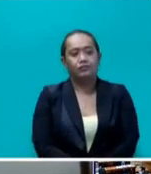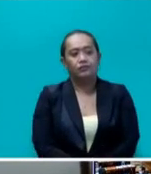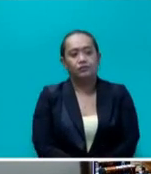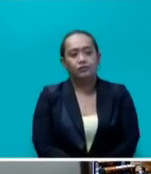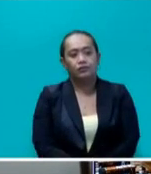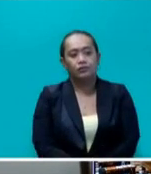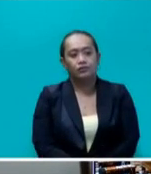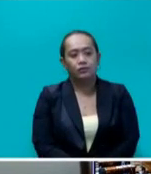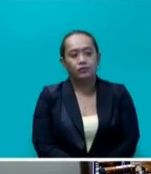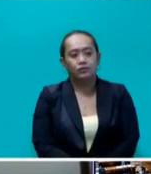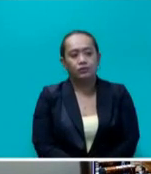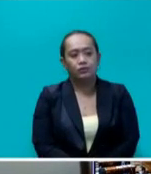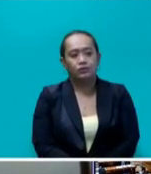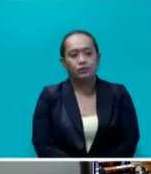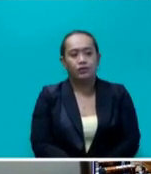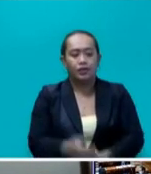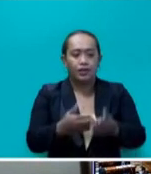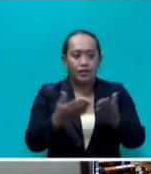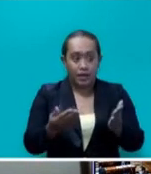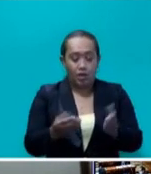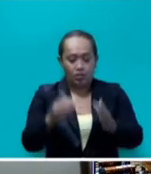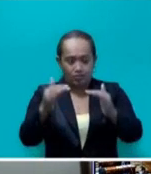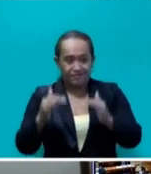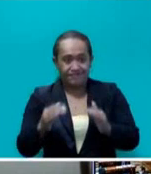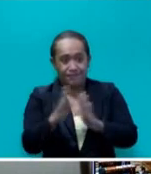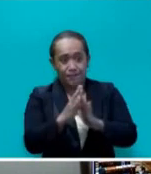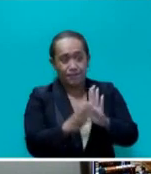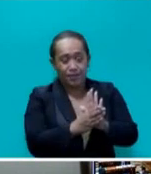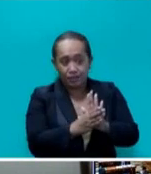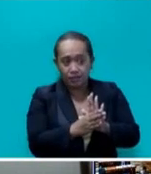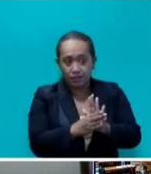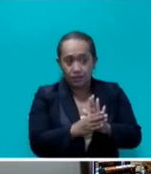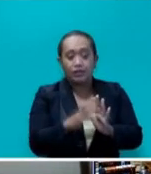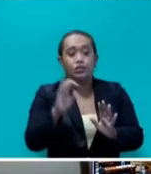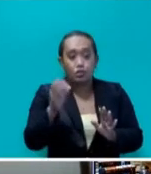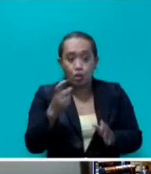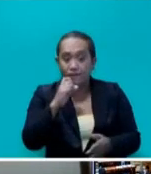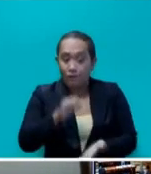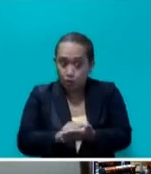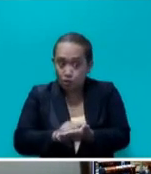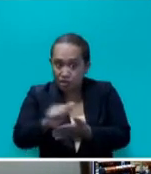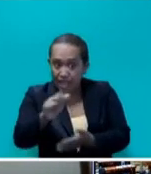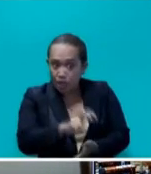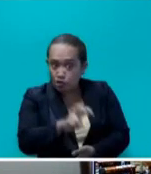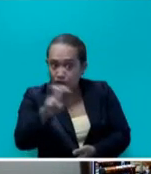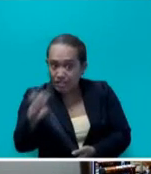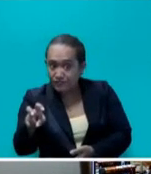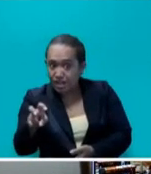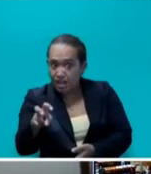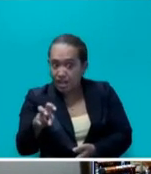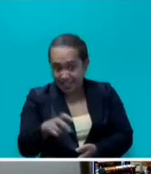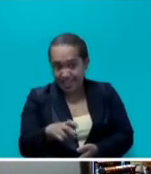Consent, however, Mr. Speaker, sir, as with the next bill, is still required for dealings such as sale, transfer, subleasing, assignment,